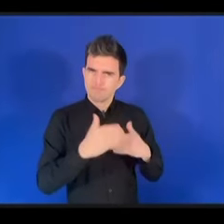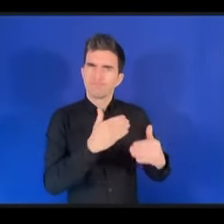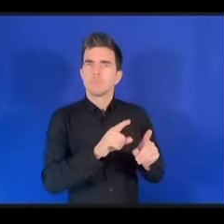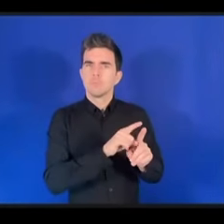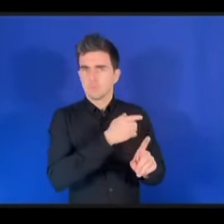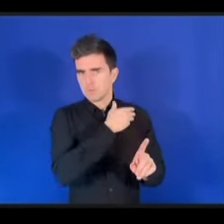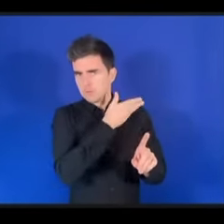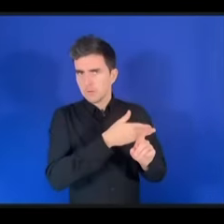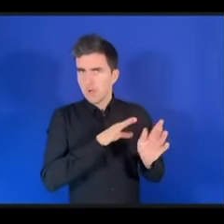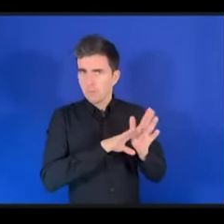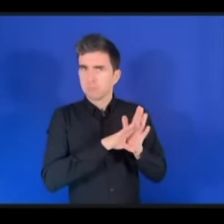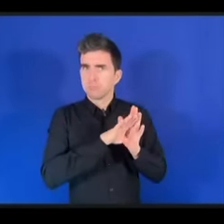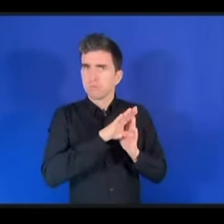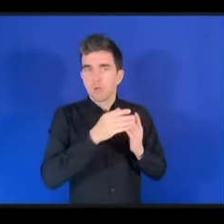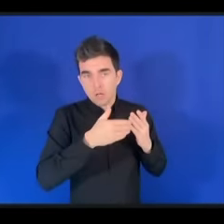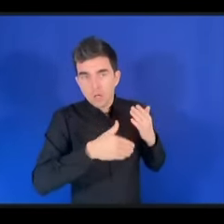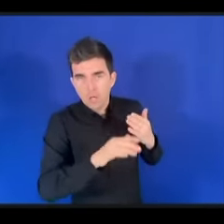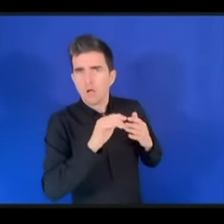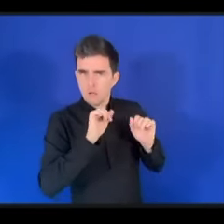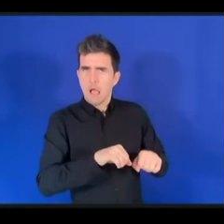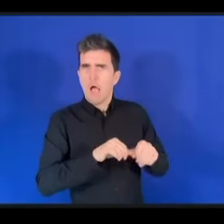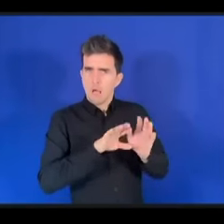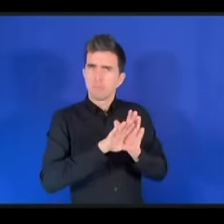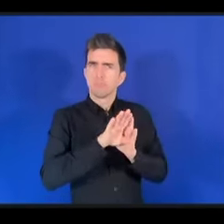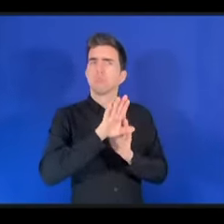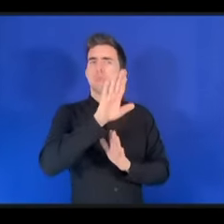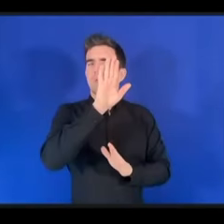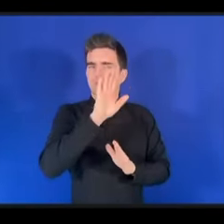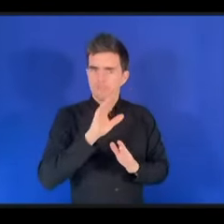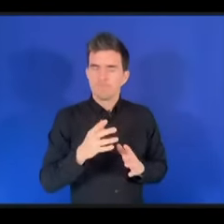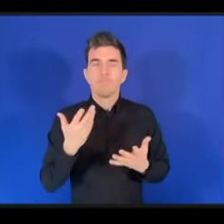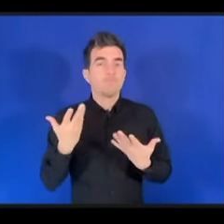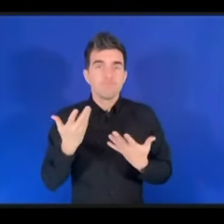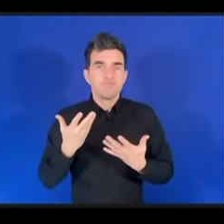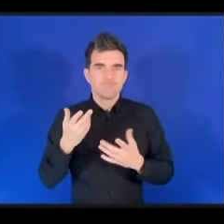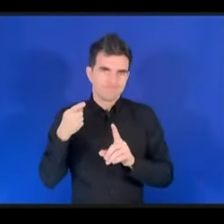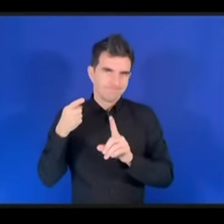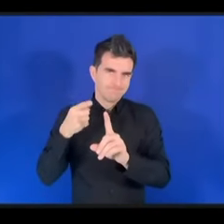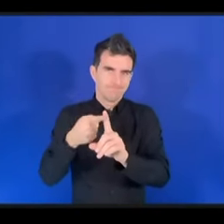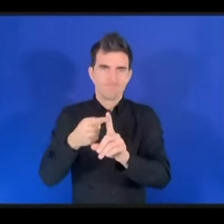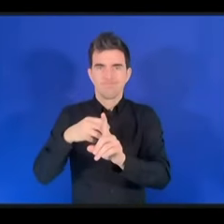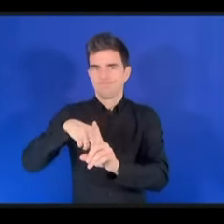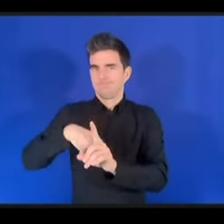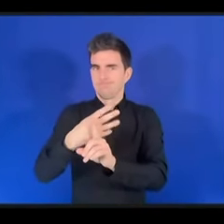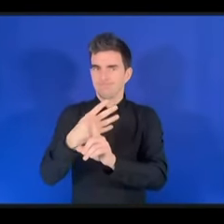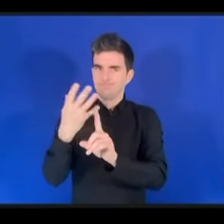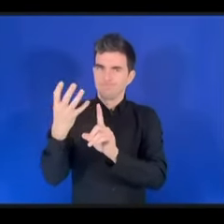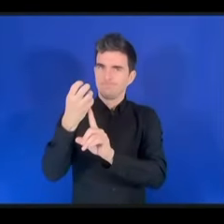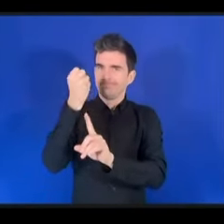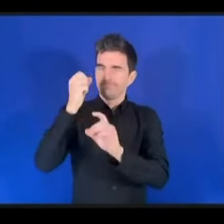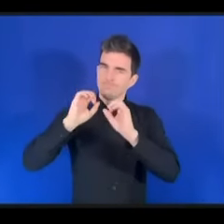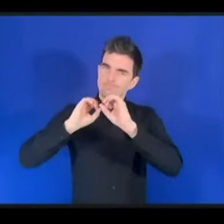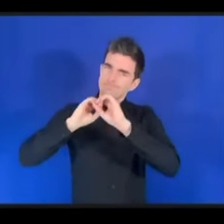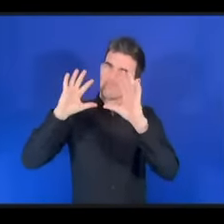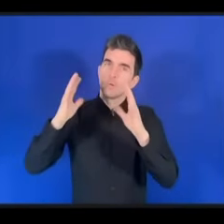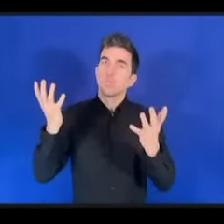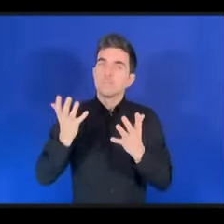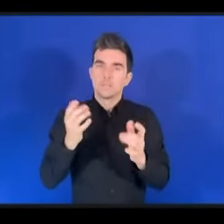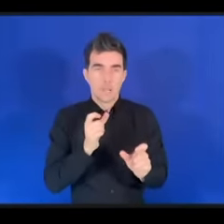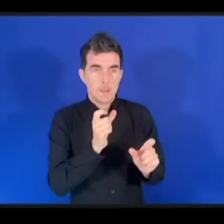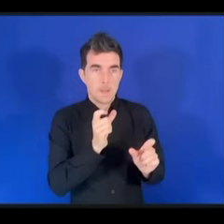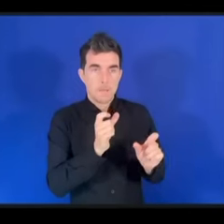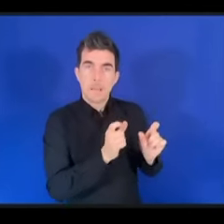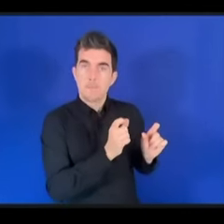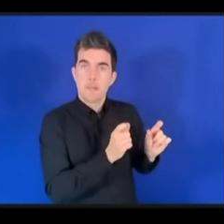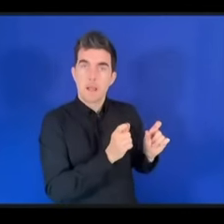concept, no one's left behind. I believe your work in this forum will contribute to the achievement of SDGs.